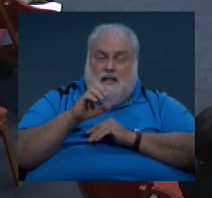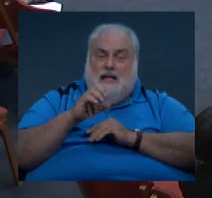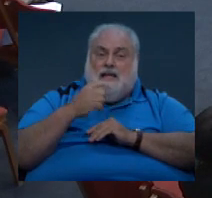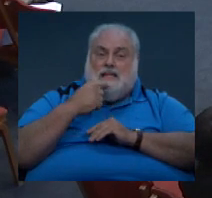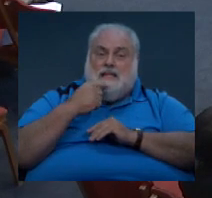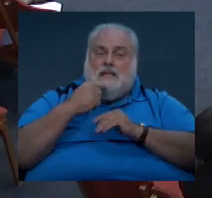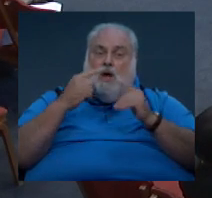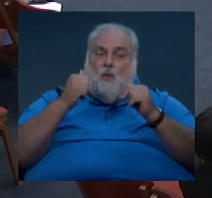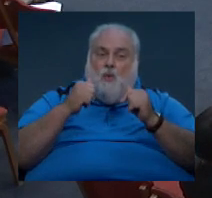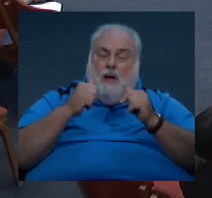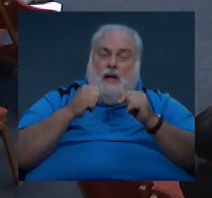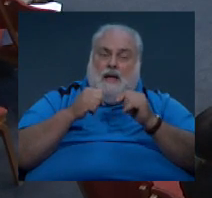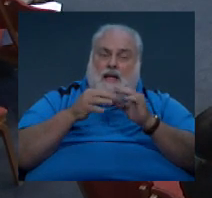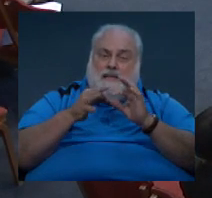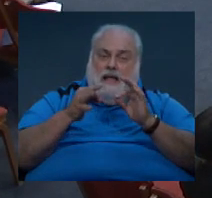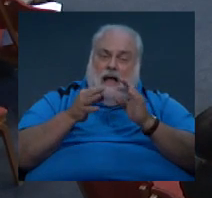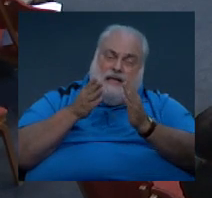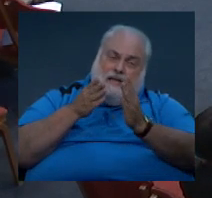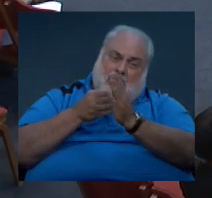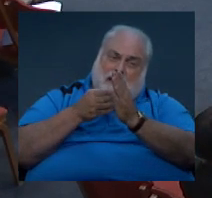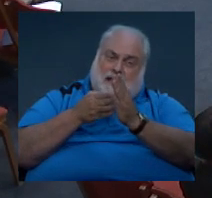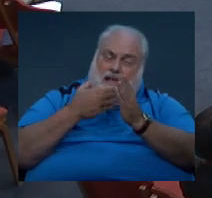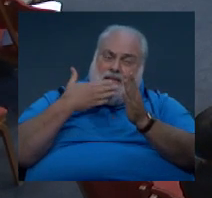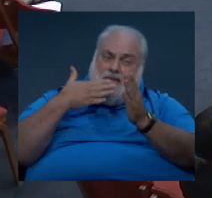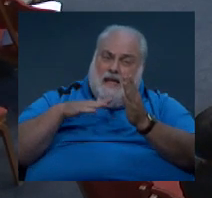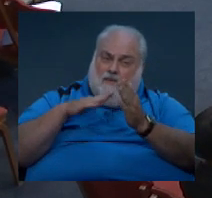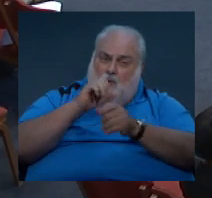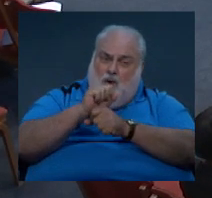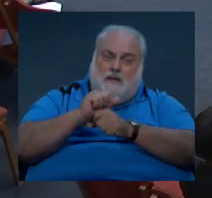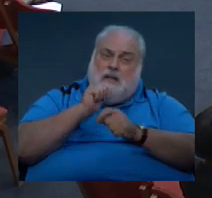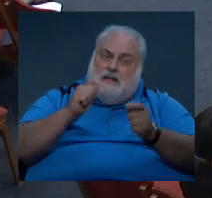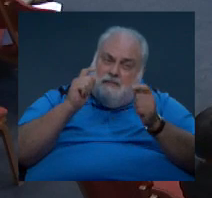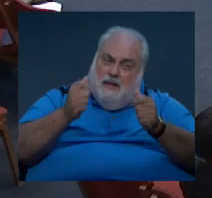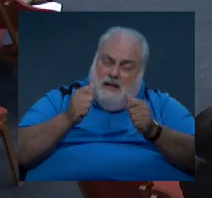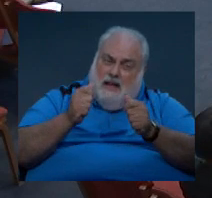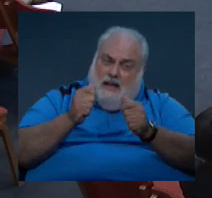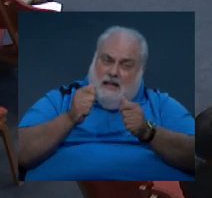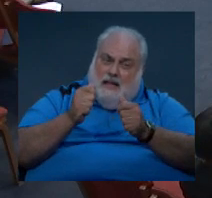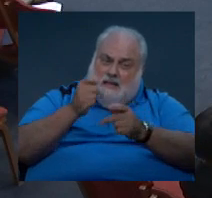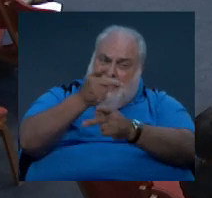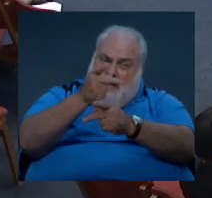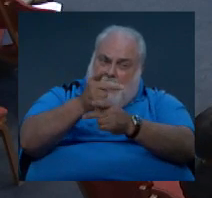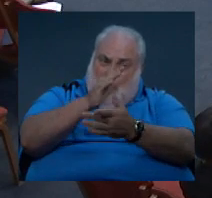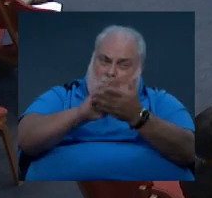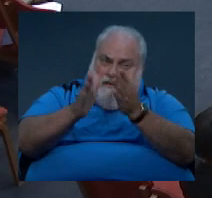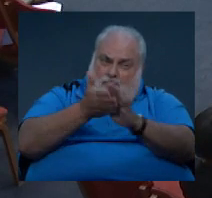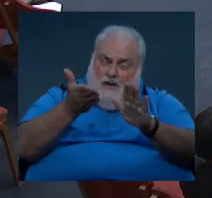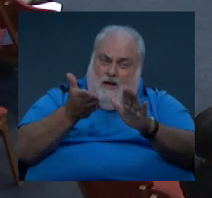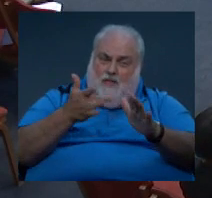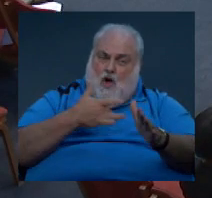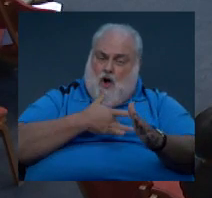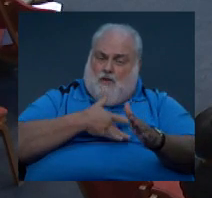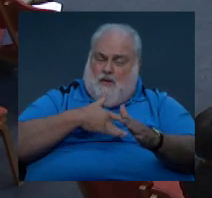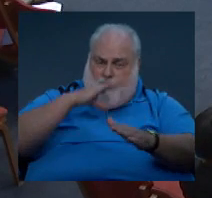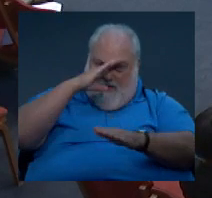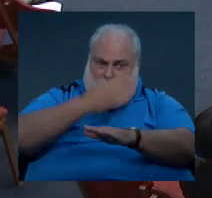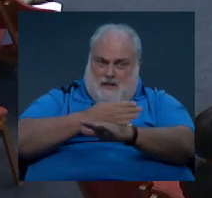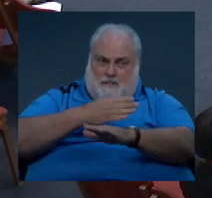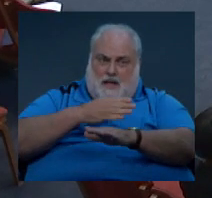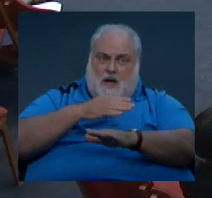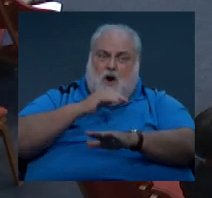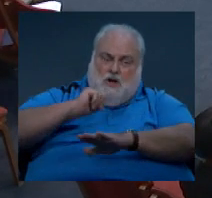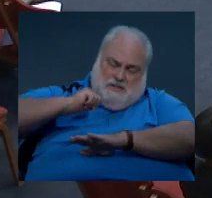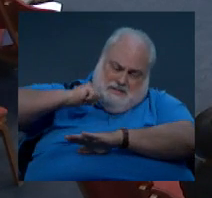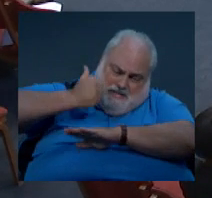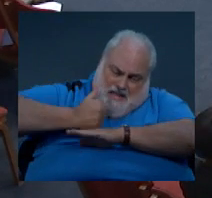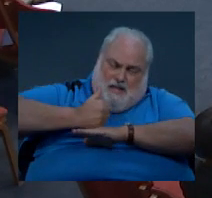it says, when a sentence against an evil work is not speedily executed, then the hearts of the sons of men are fully set